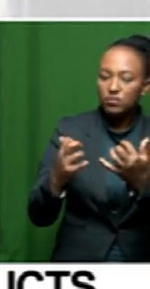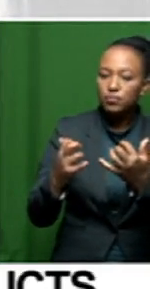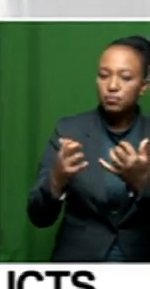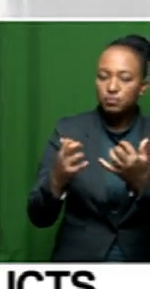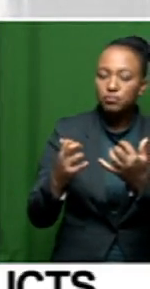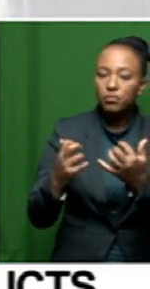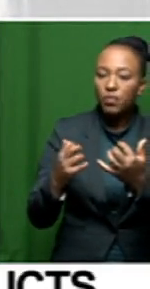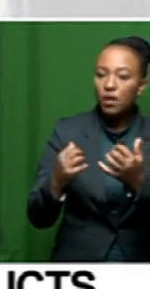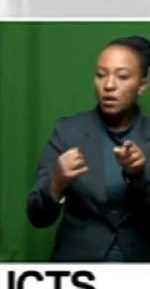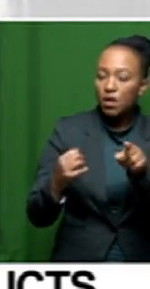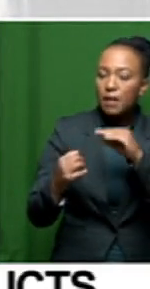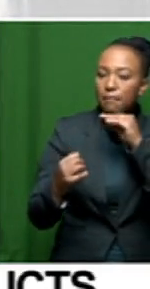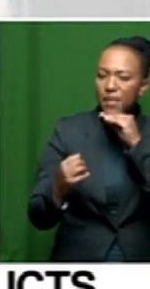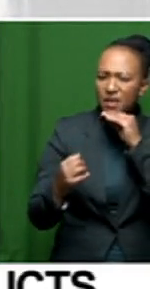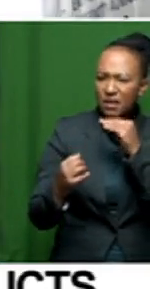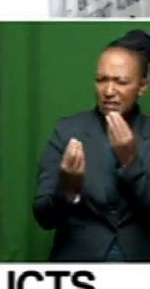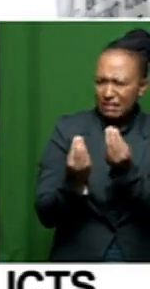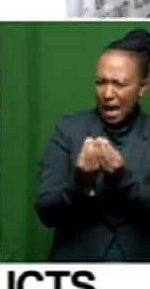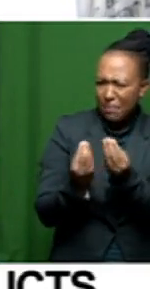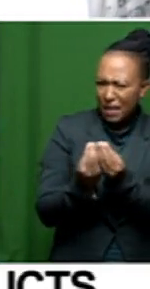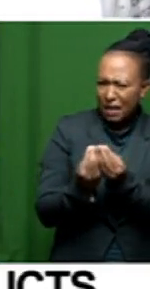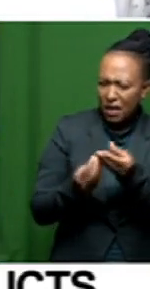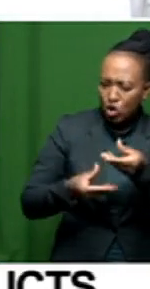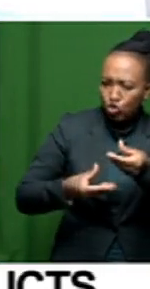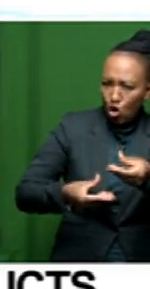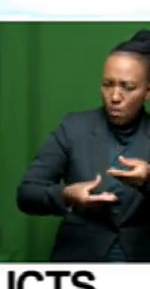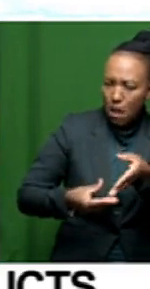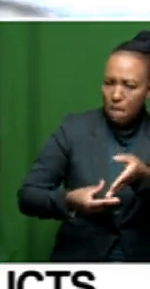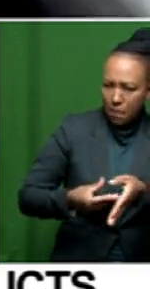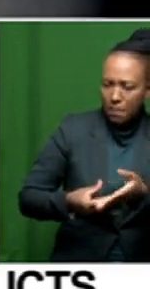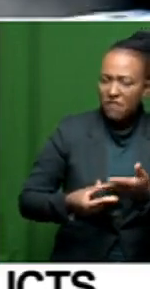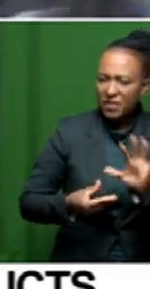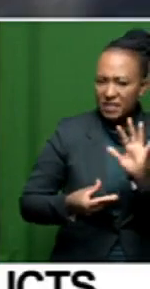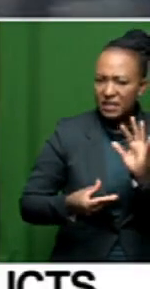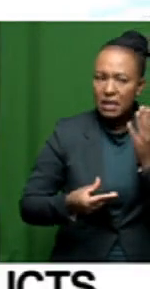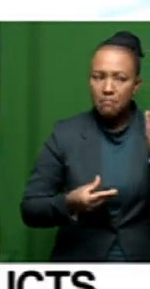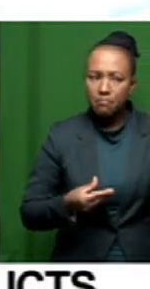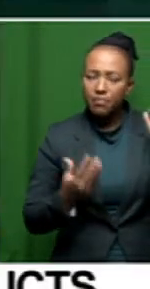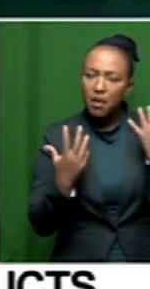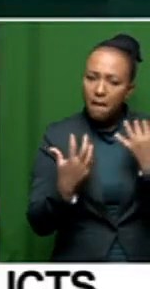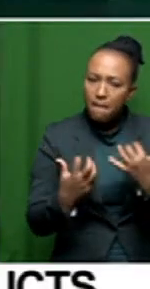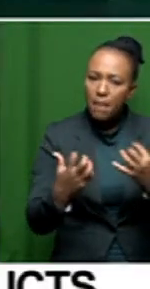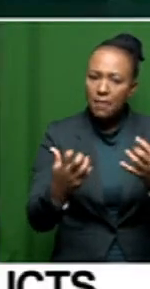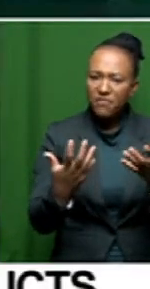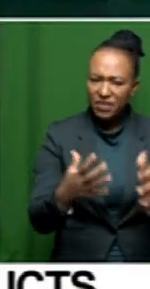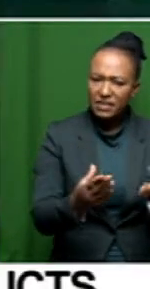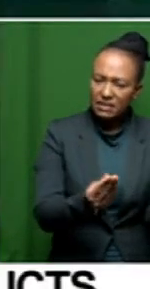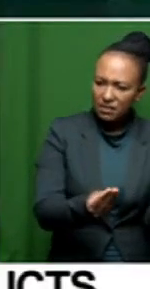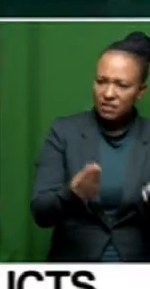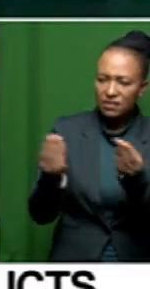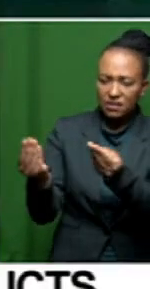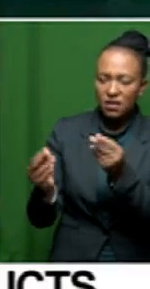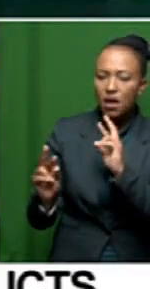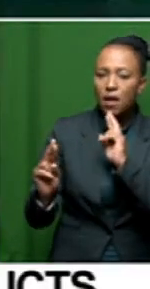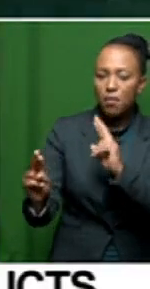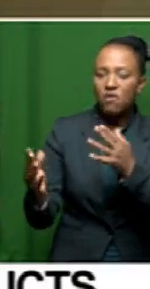se, surely there must have been some documentation about what parliament had received in terms of reports on